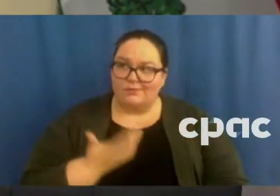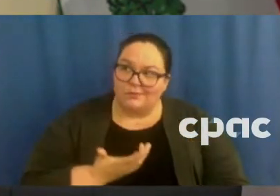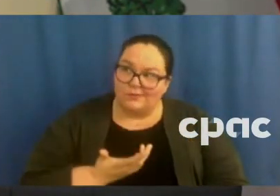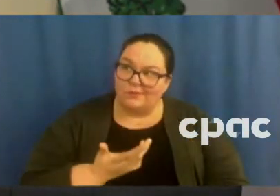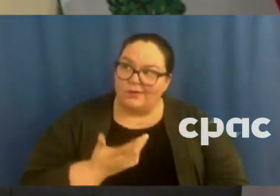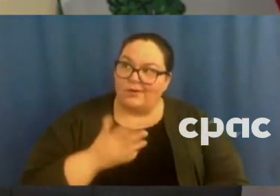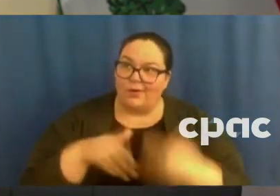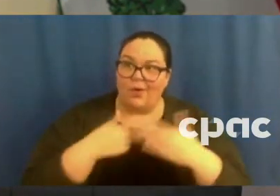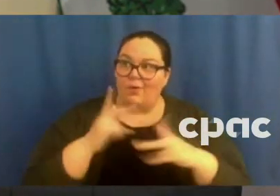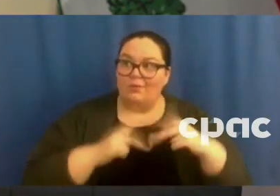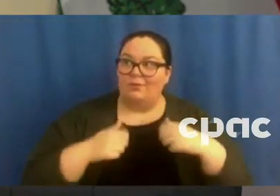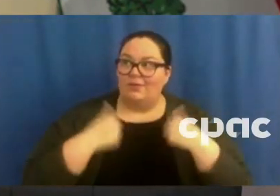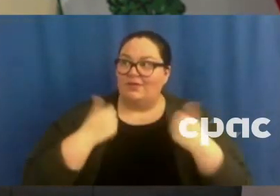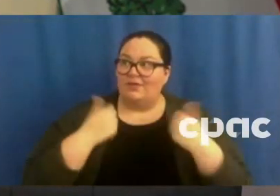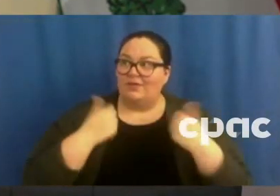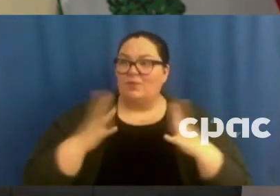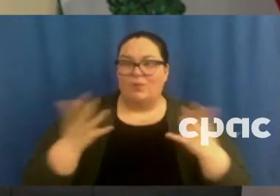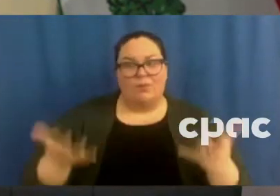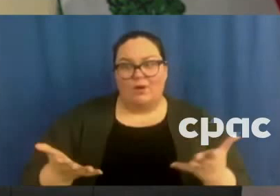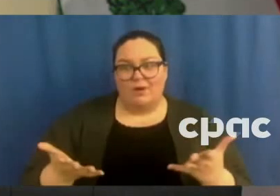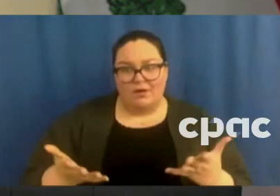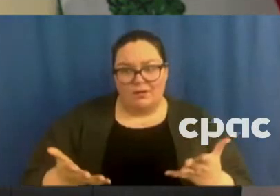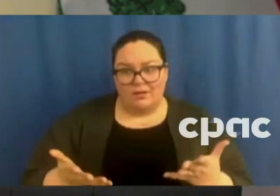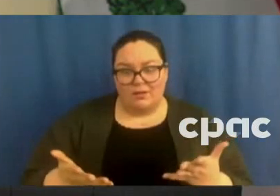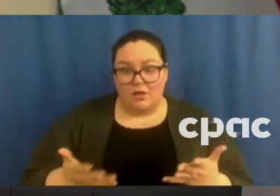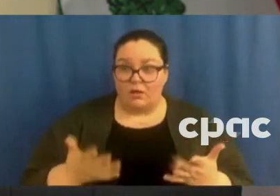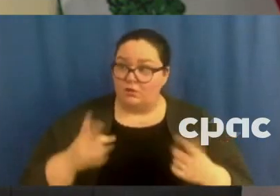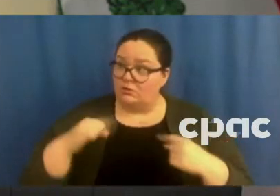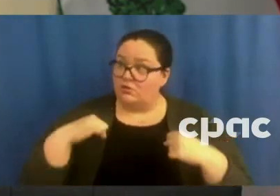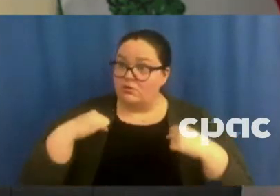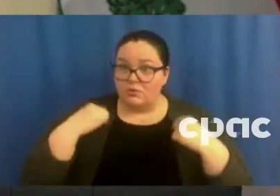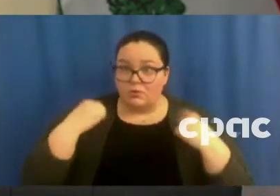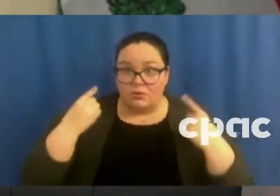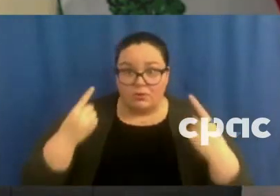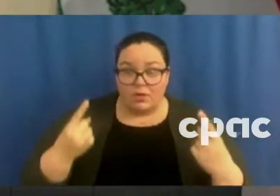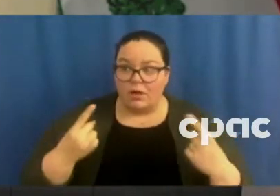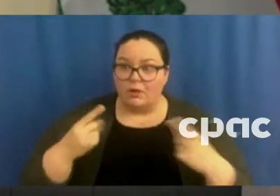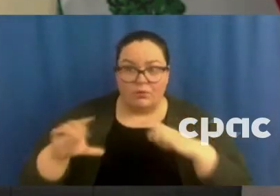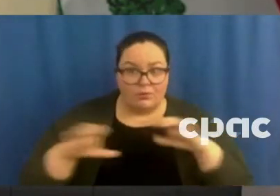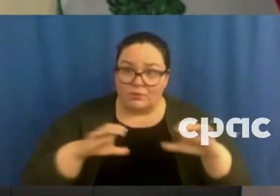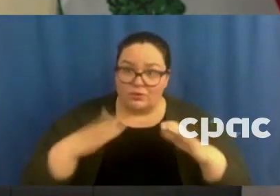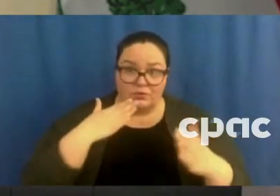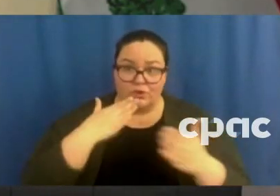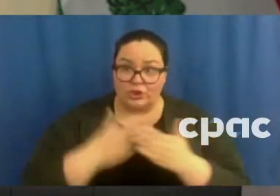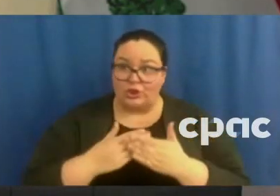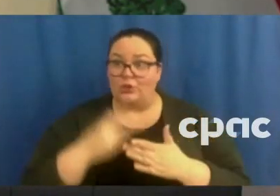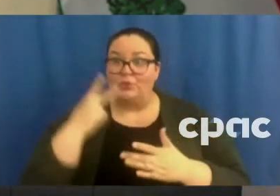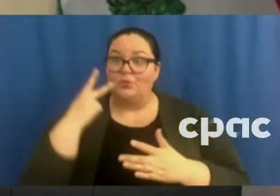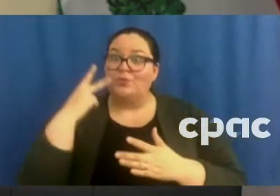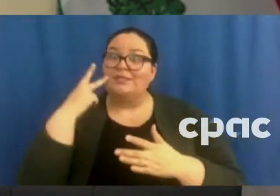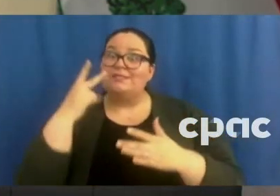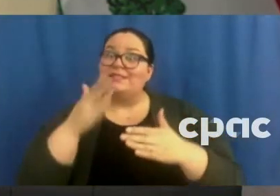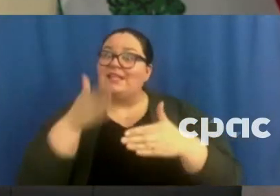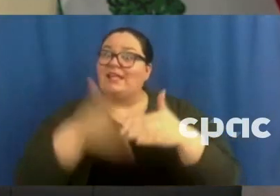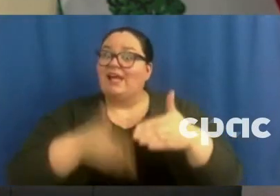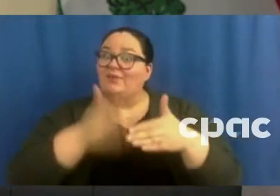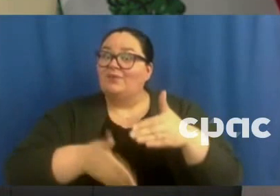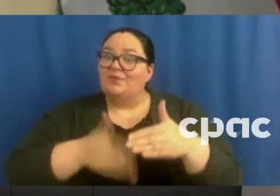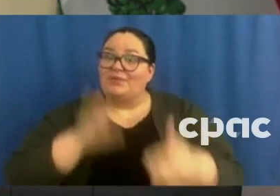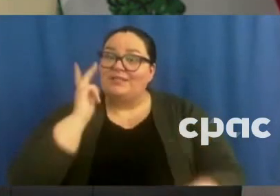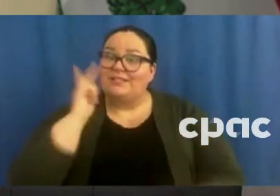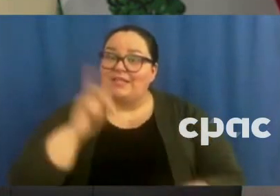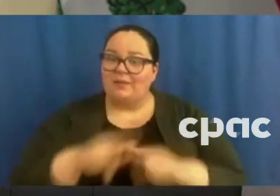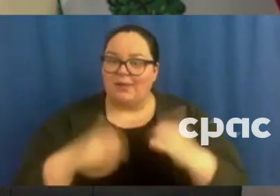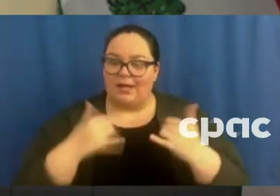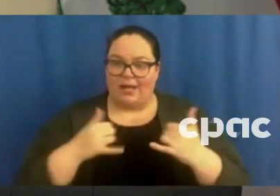simply because we've done very, very well to date, and we can see the finish line, but we do seem to be stuck in this